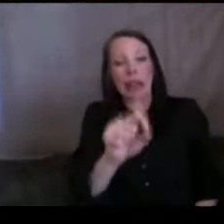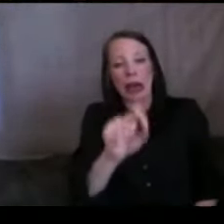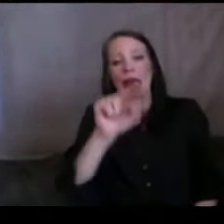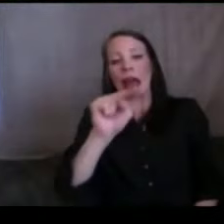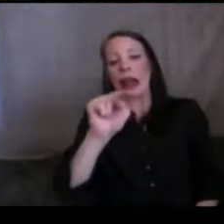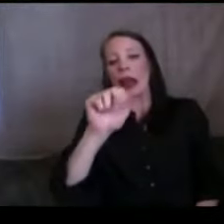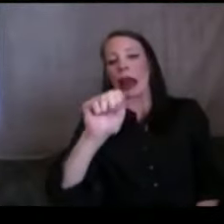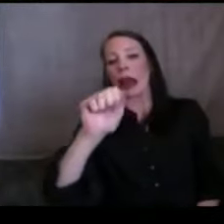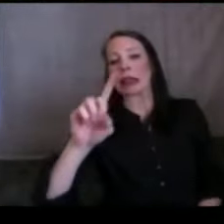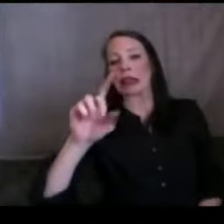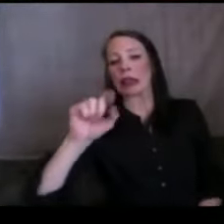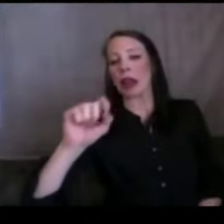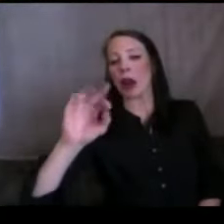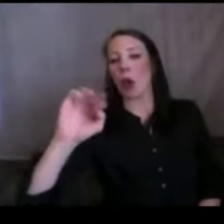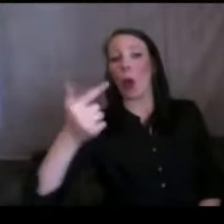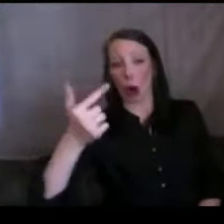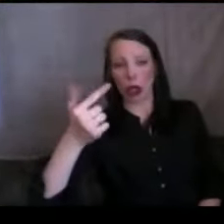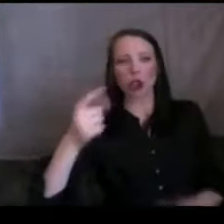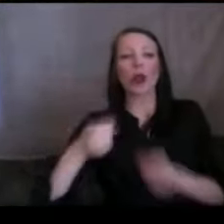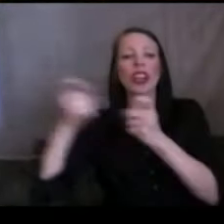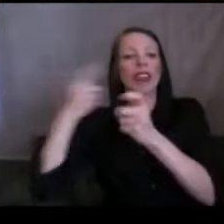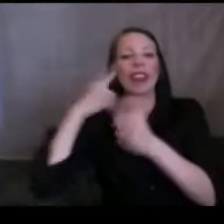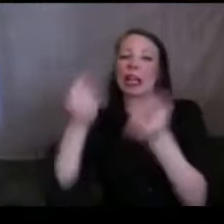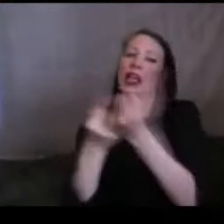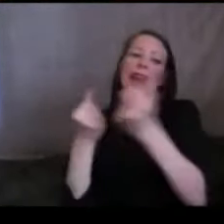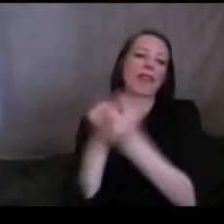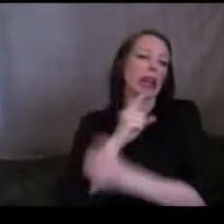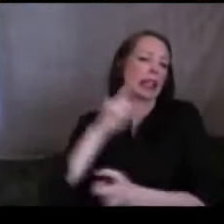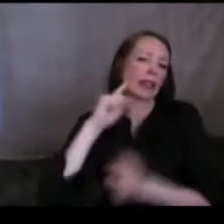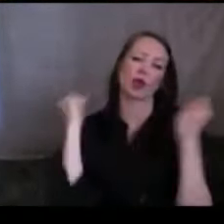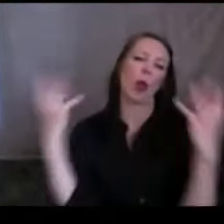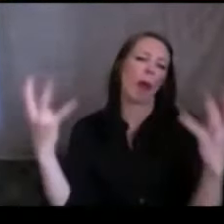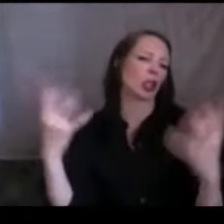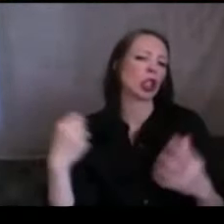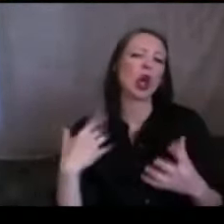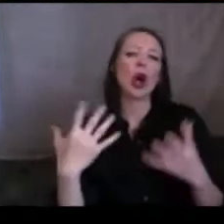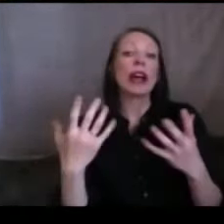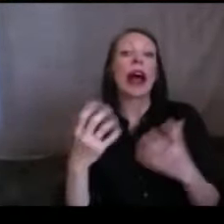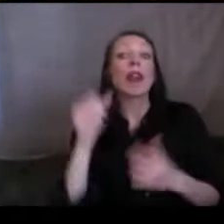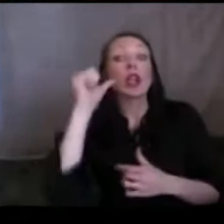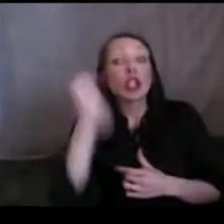nad.org. So thank you again, and don't forget to tune in tomorrow for our